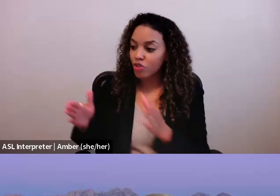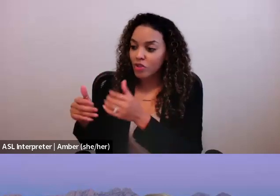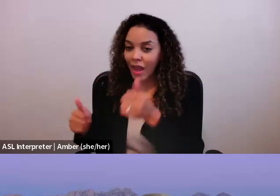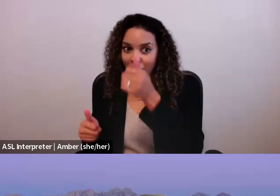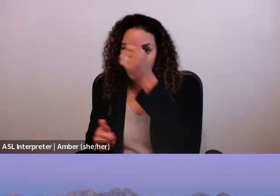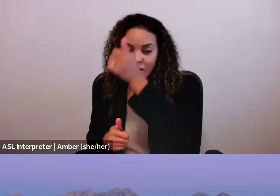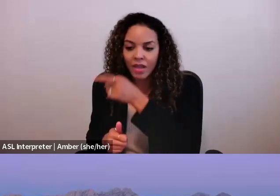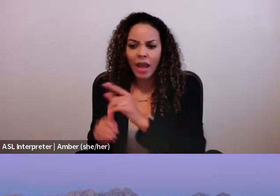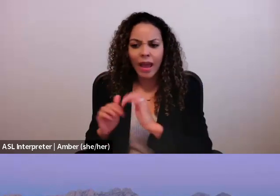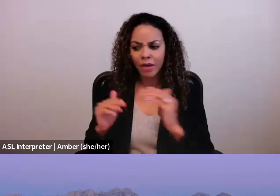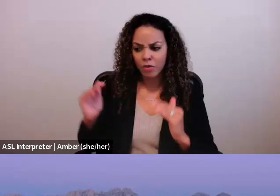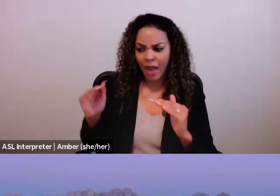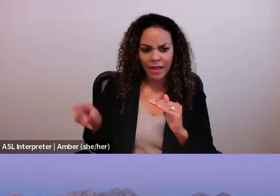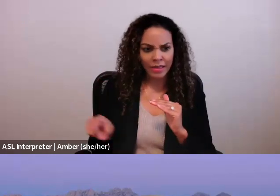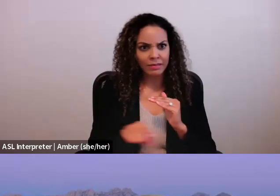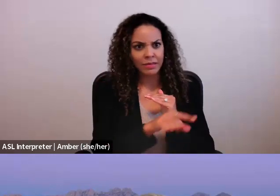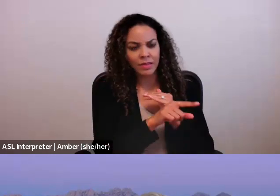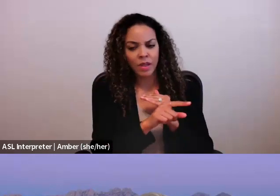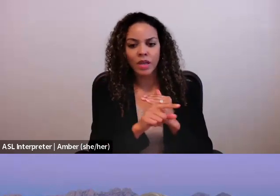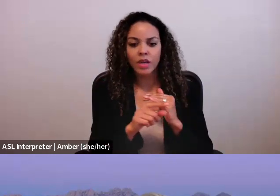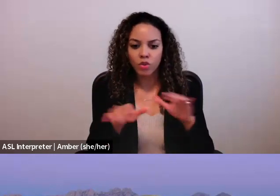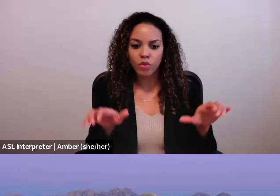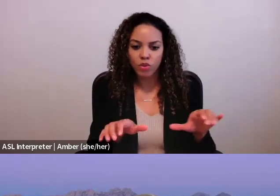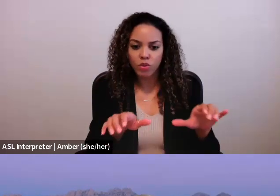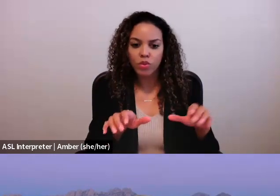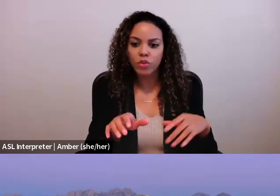to be able to do what I would call